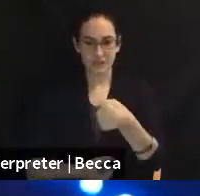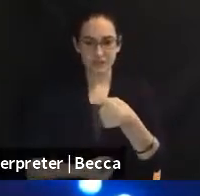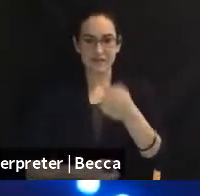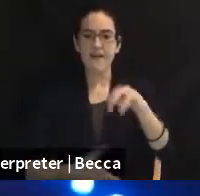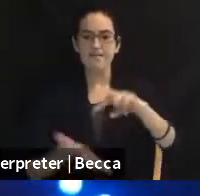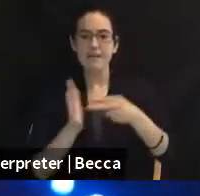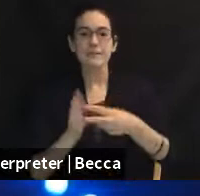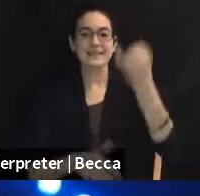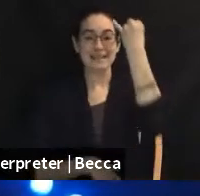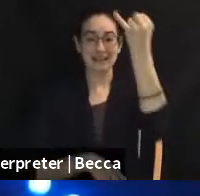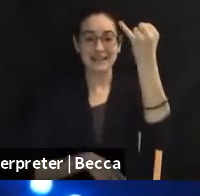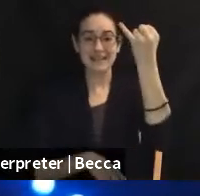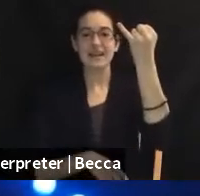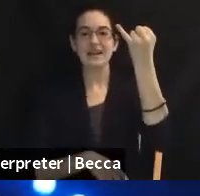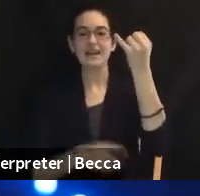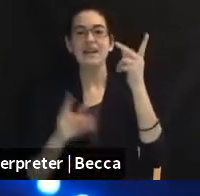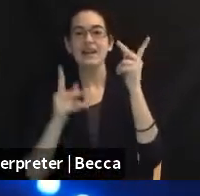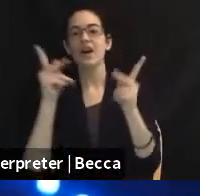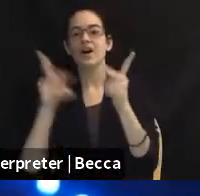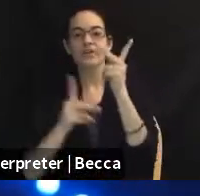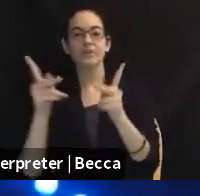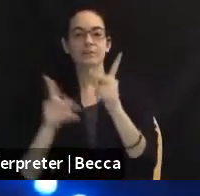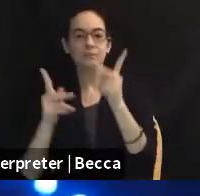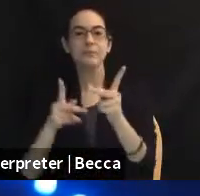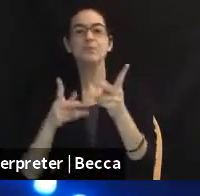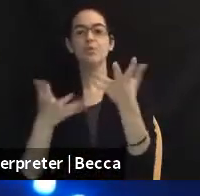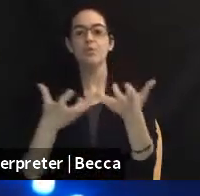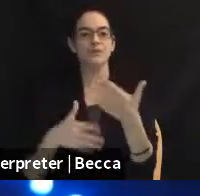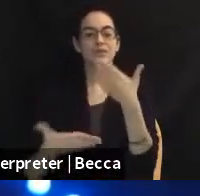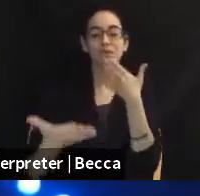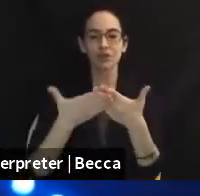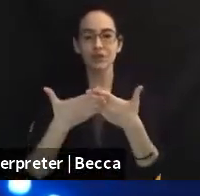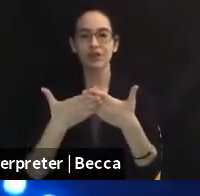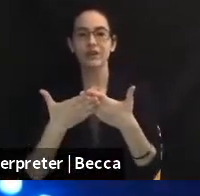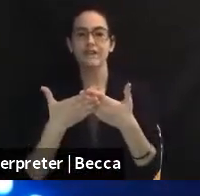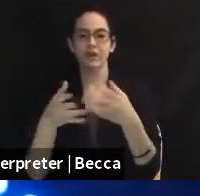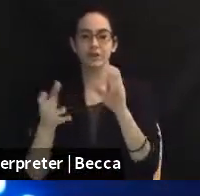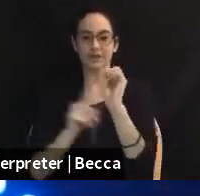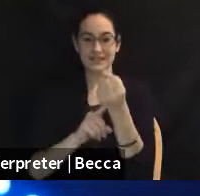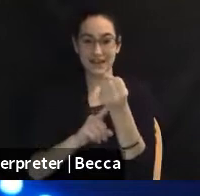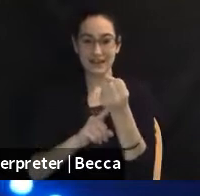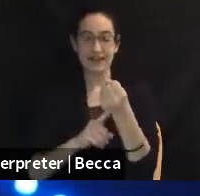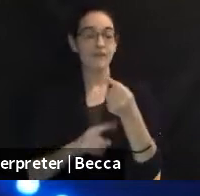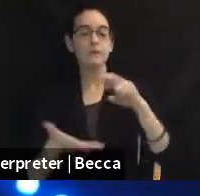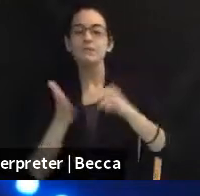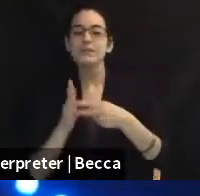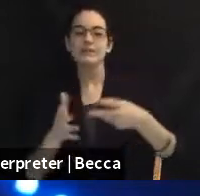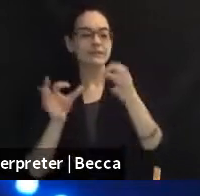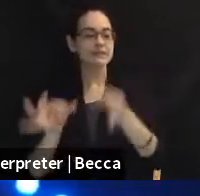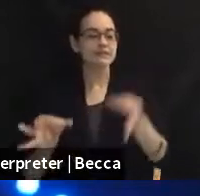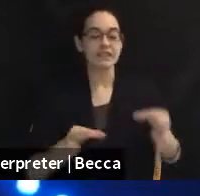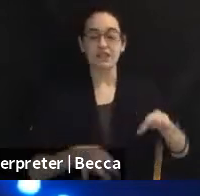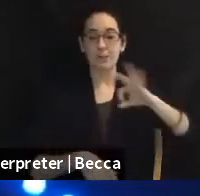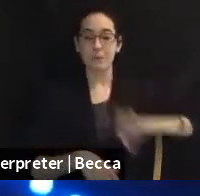that people are going to be out for your own good, for the good of the society. And they're going to make decisions that benefit one another.